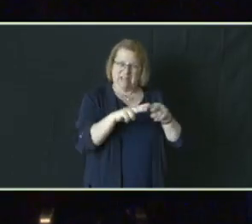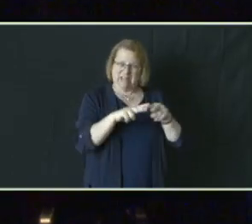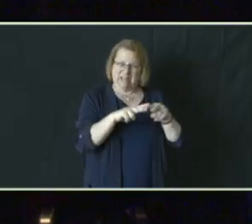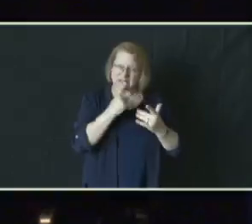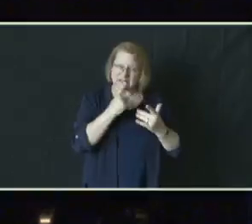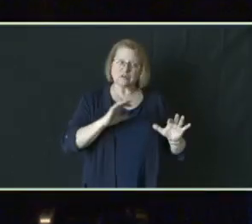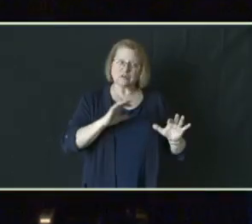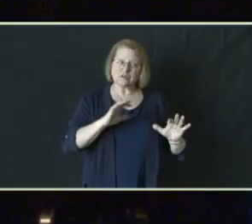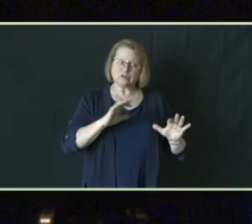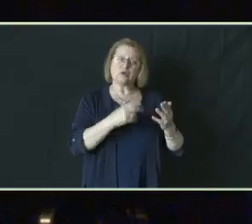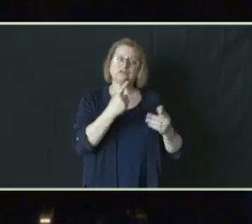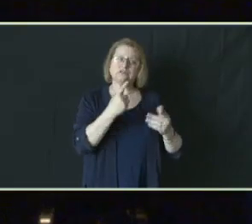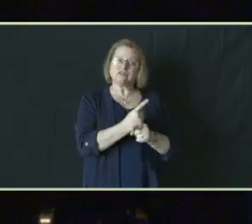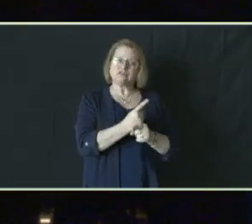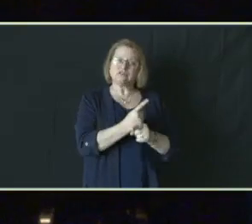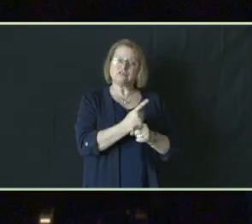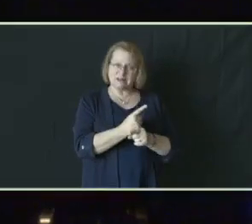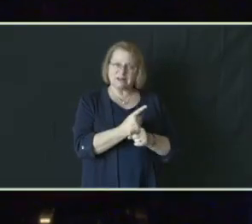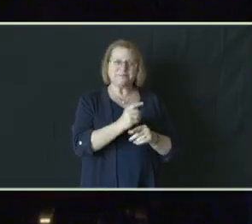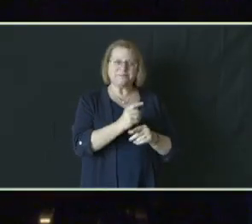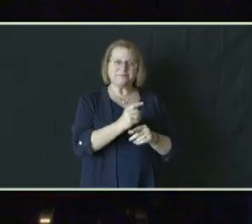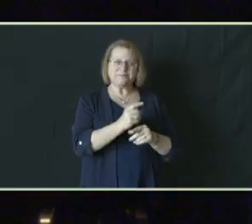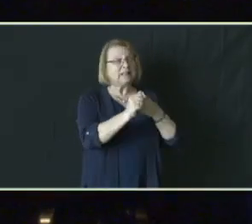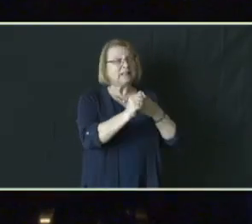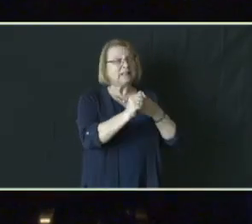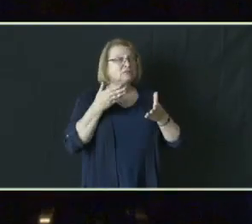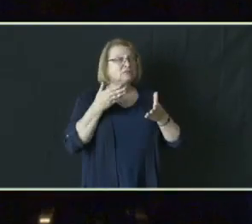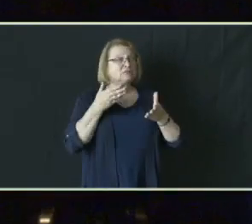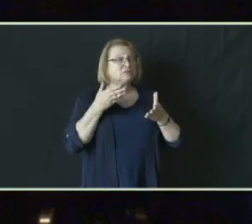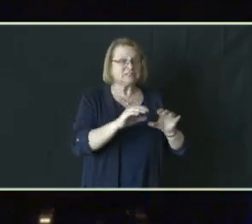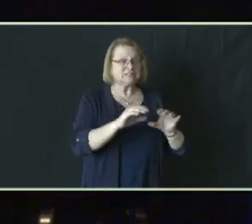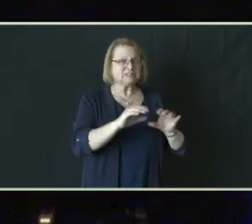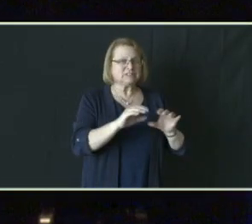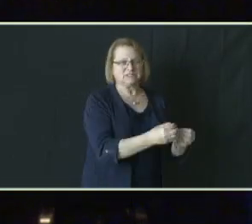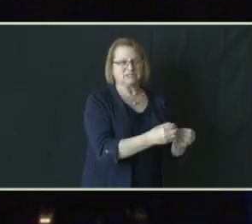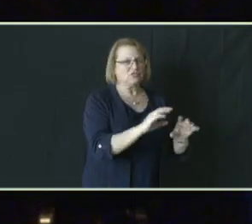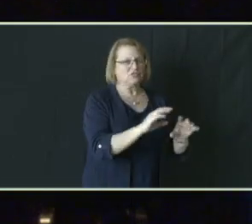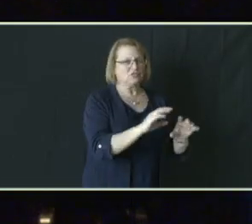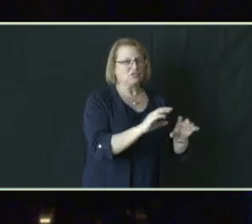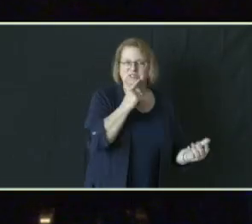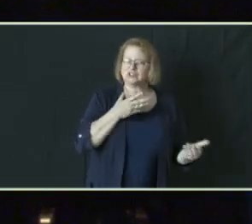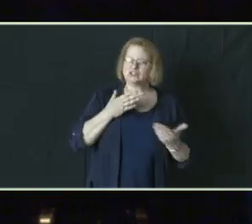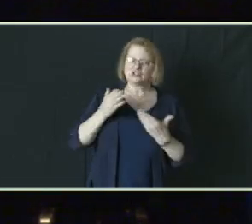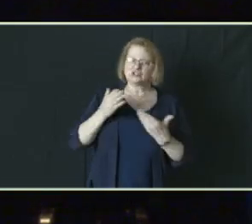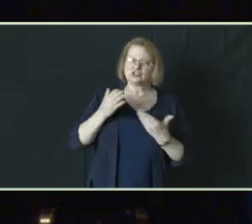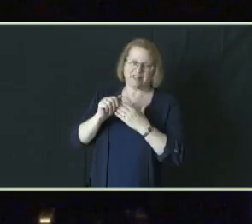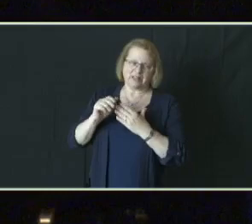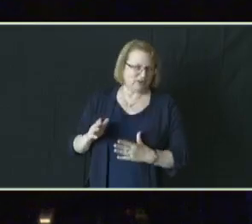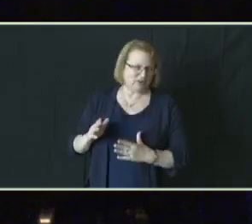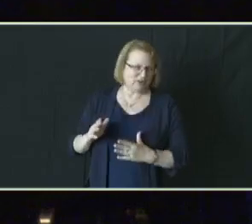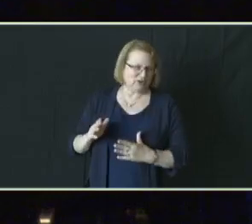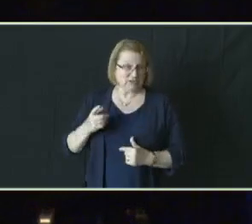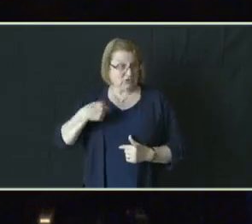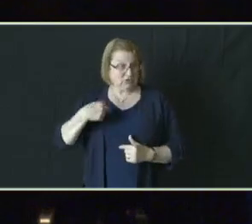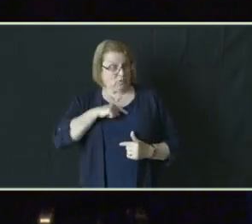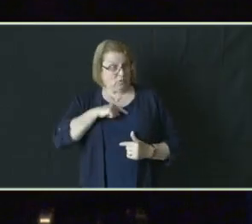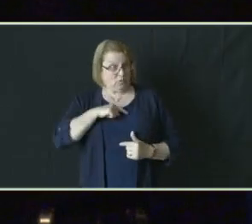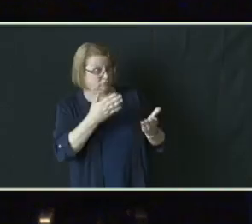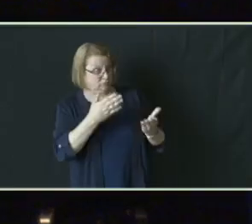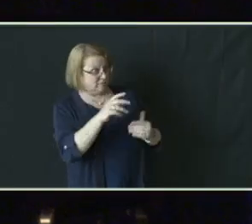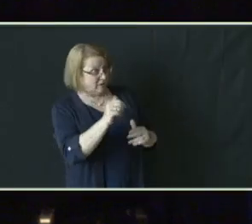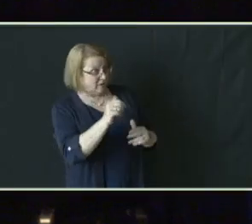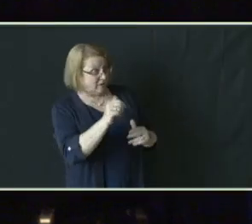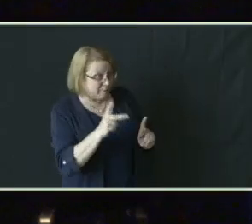leader serves the organization rather than the organization serves the leader. So our task, if we want to serve others, is to help them